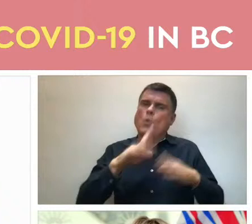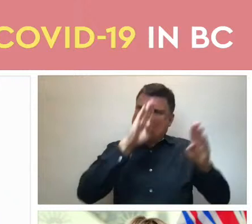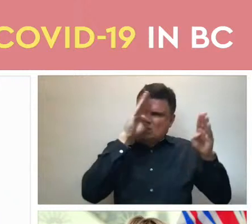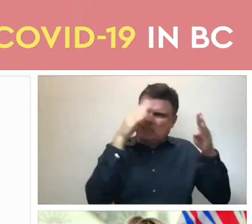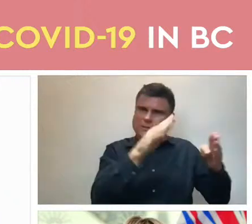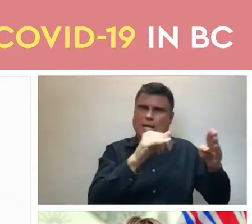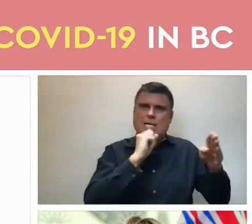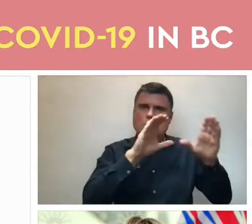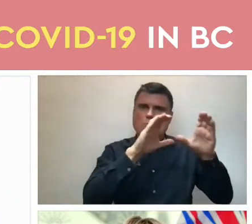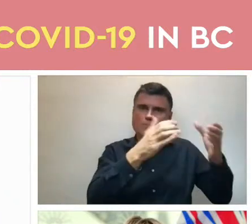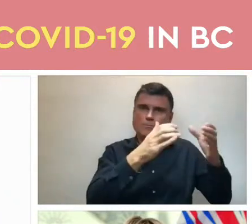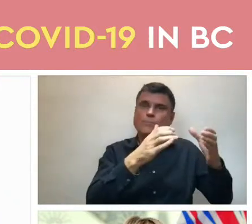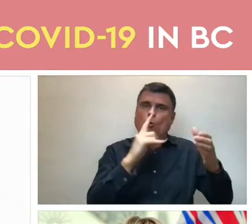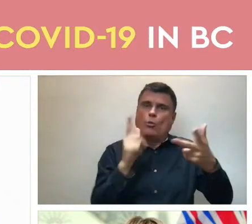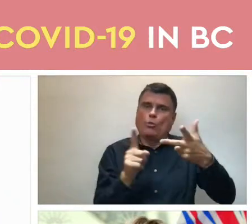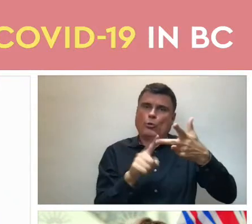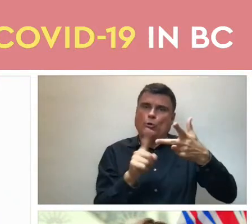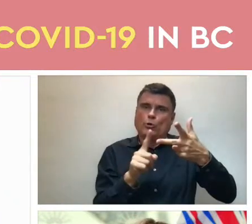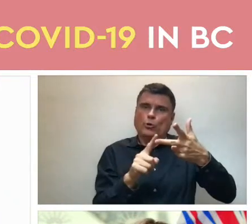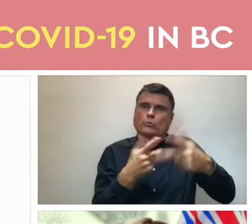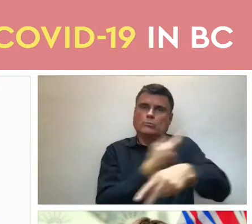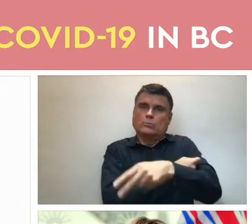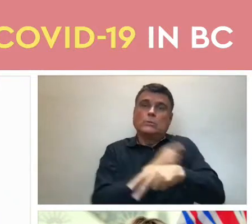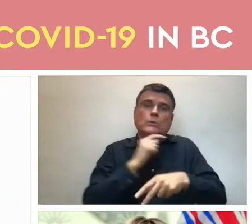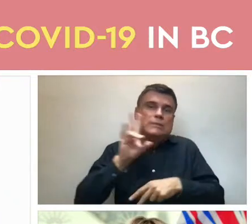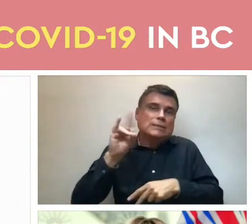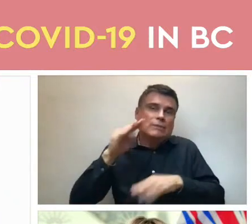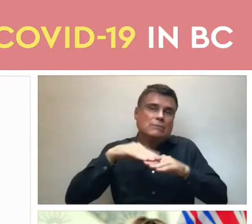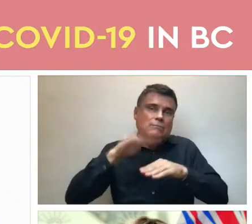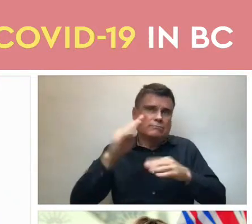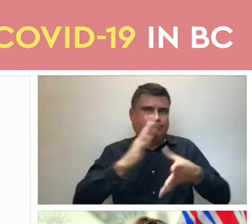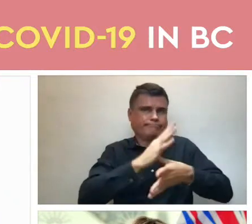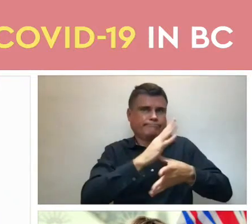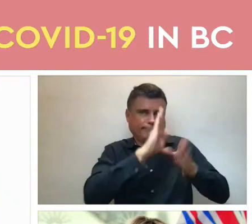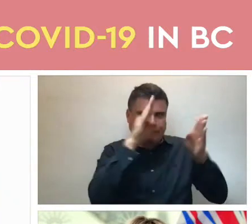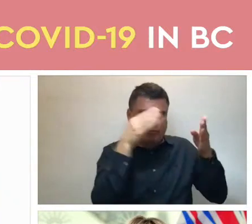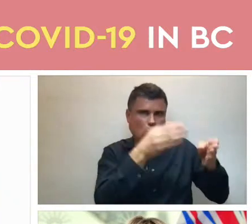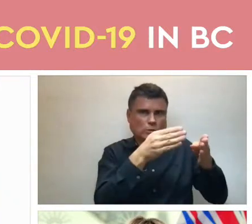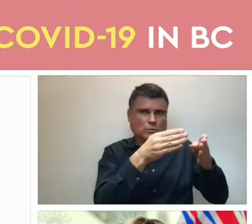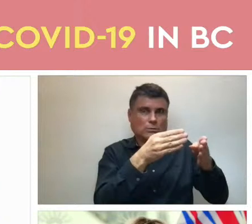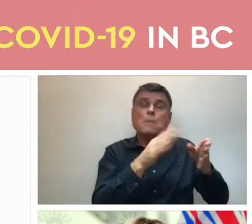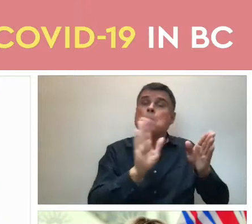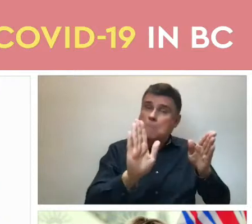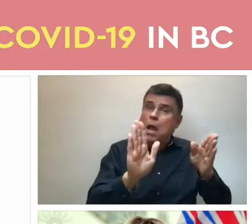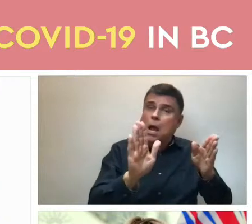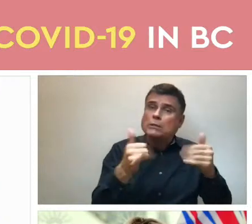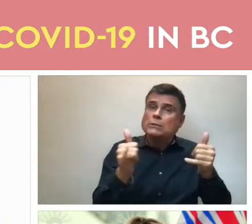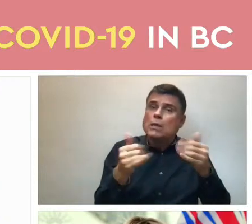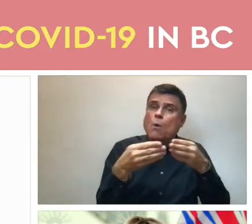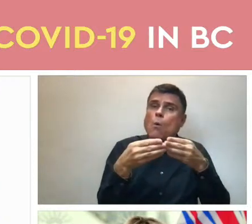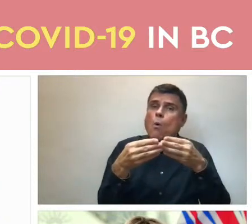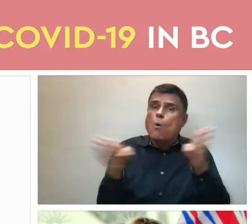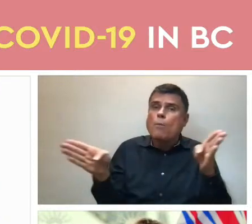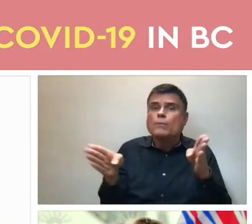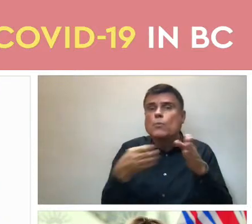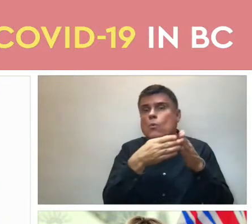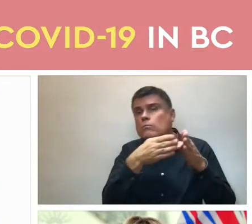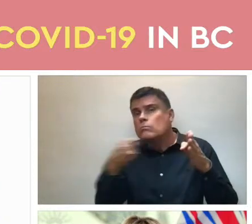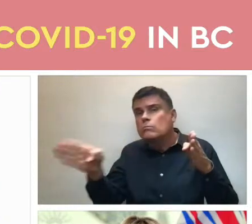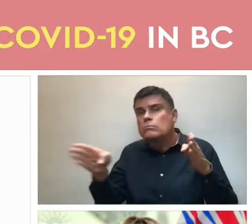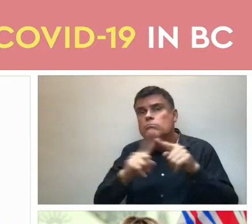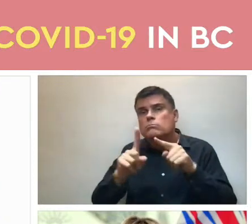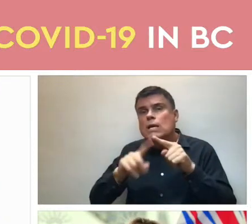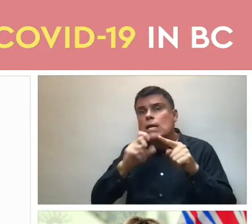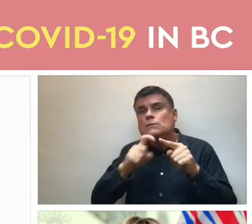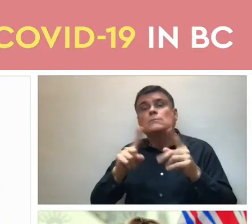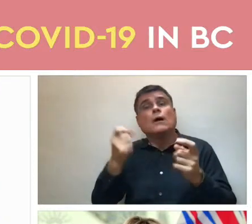their doses first. But we've also been making sure that we provide booster doses to healthcare workers, starting from those